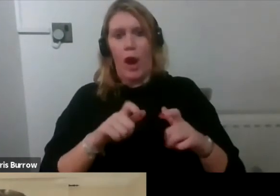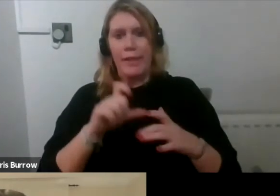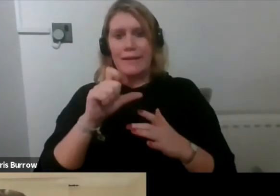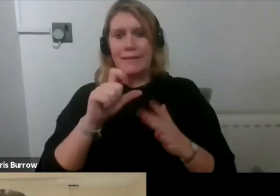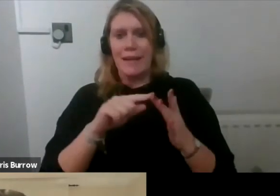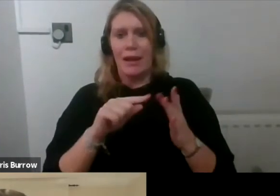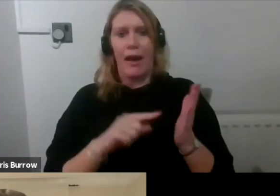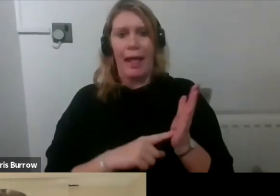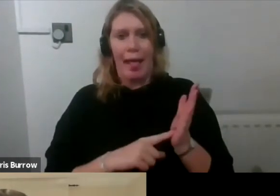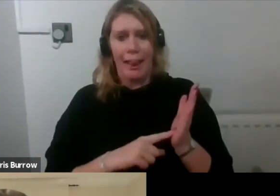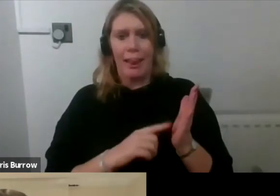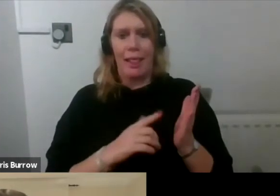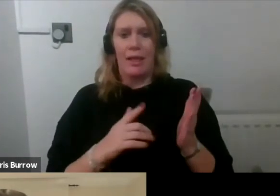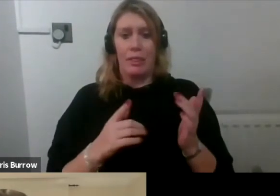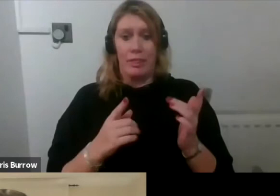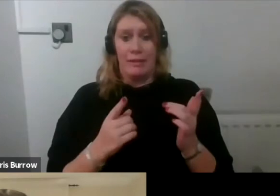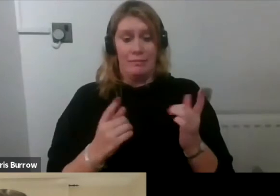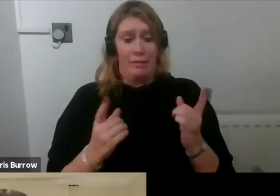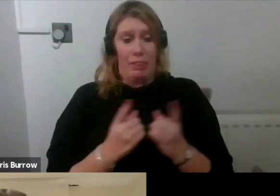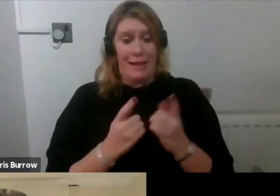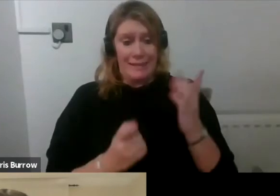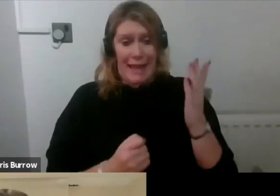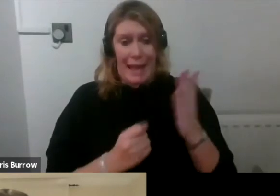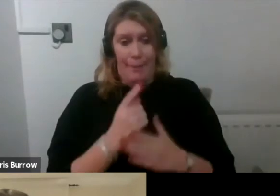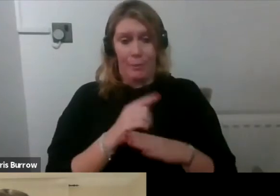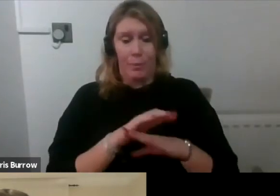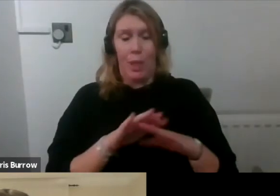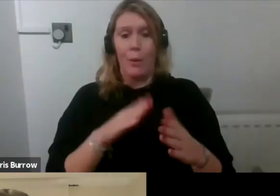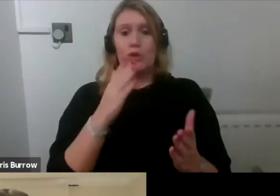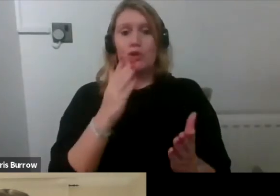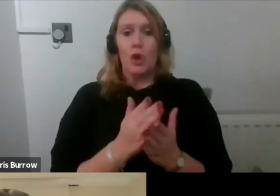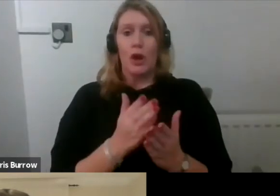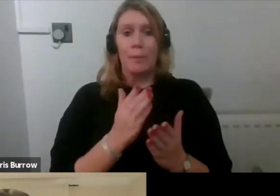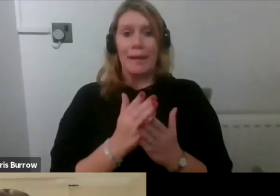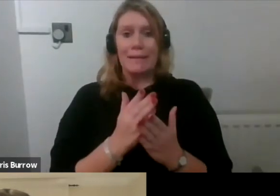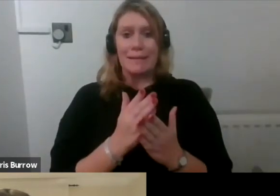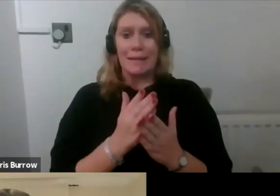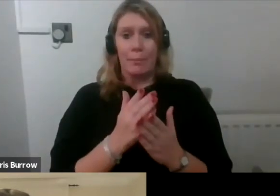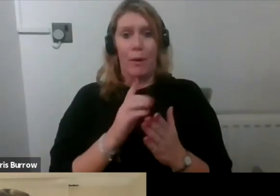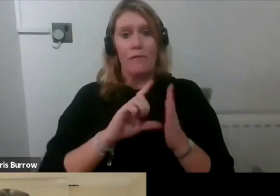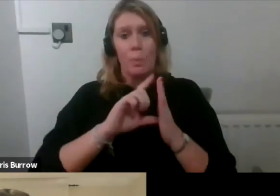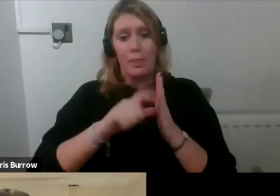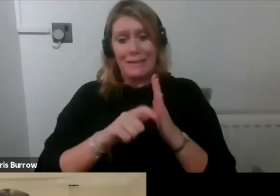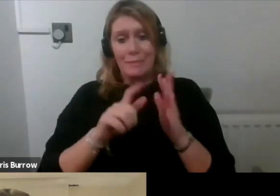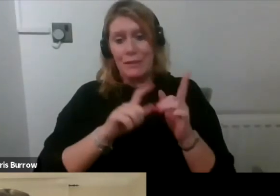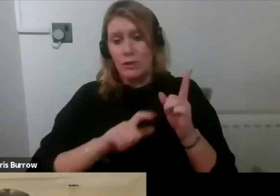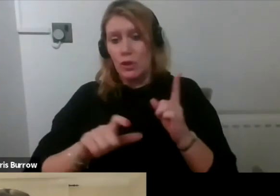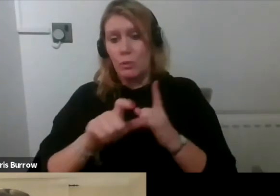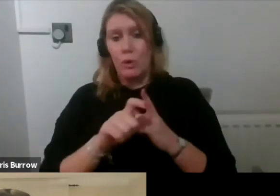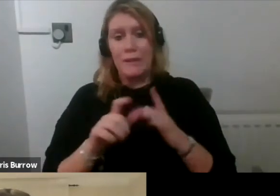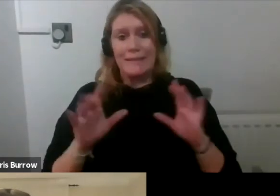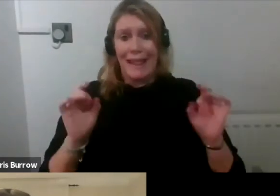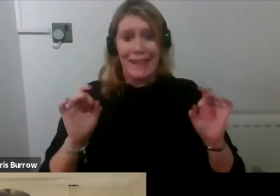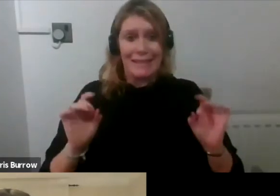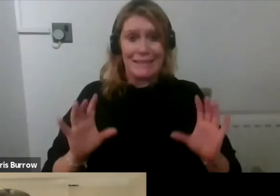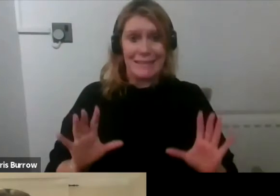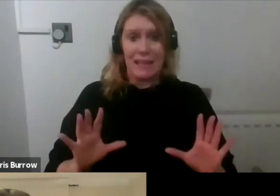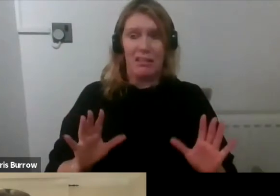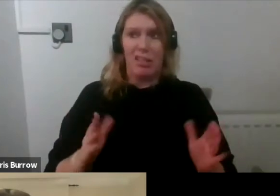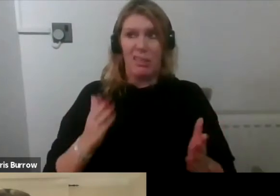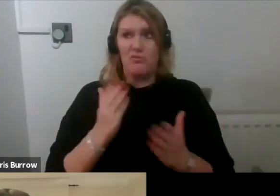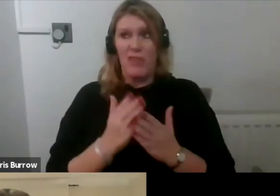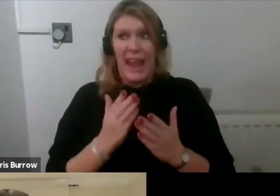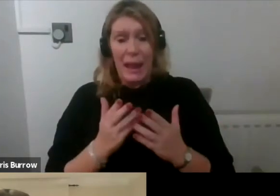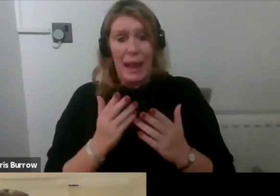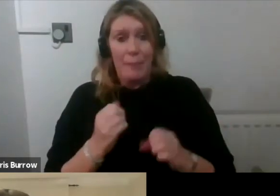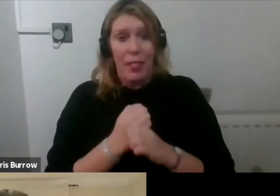but they weren't documented by anybody but ourselves. They didn't make a great deal of news.